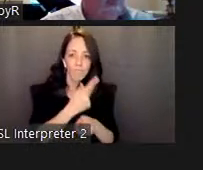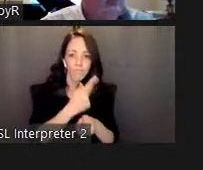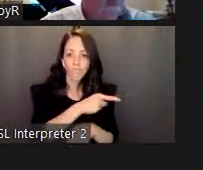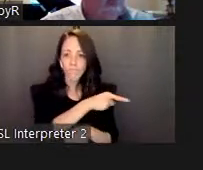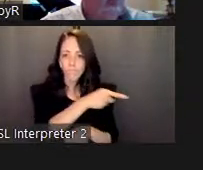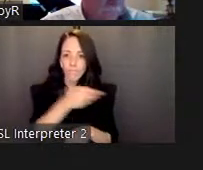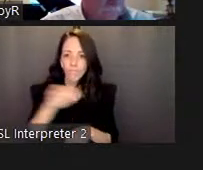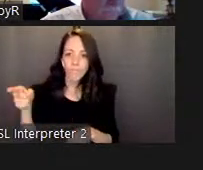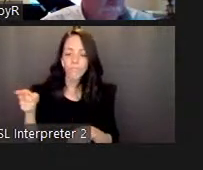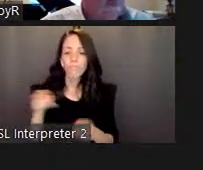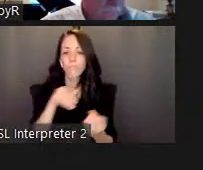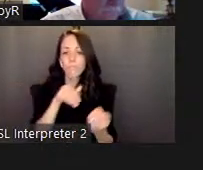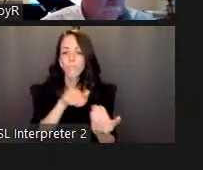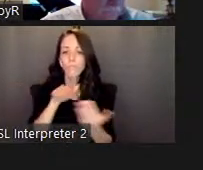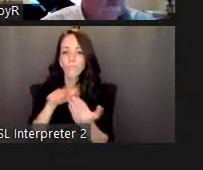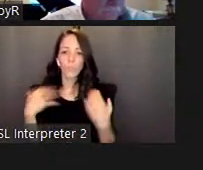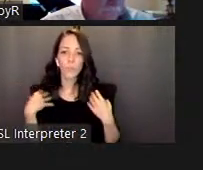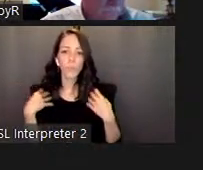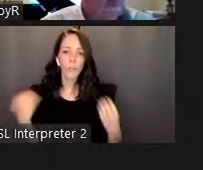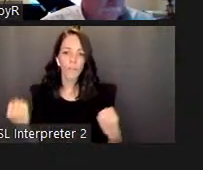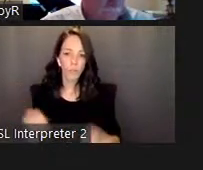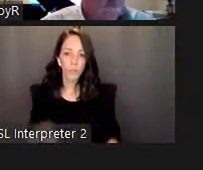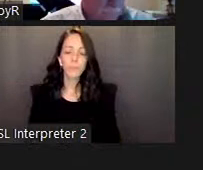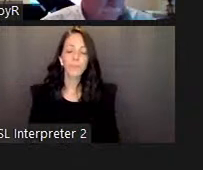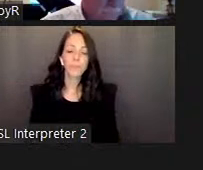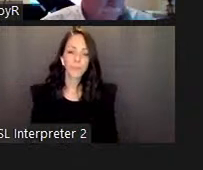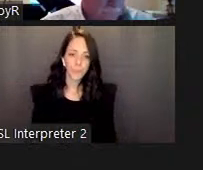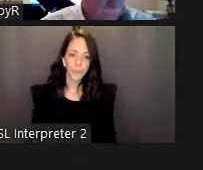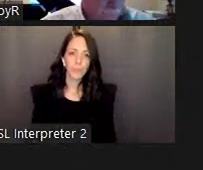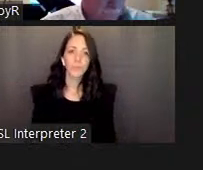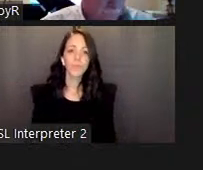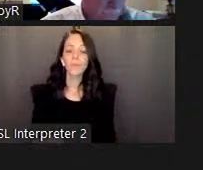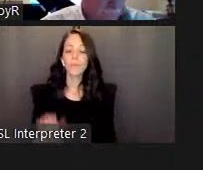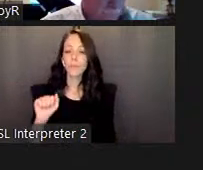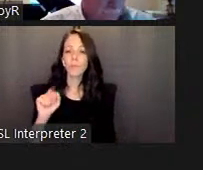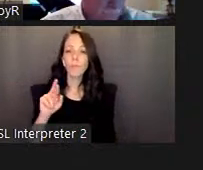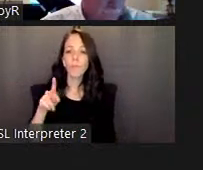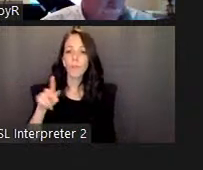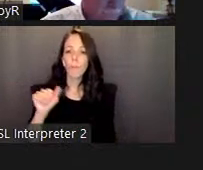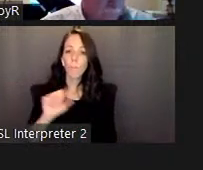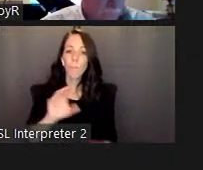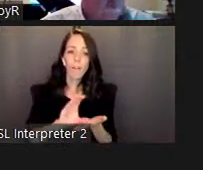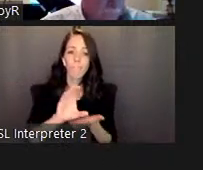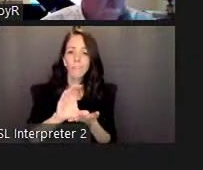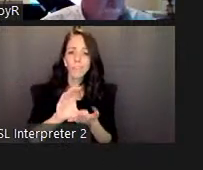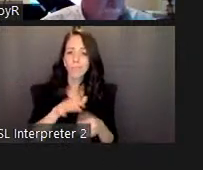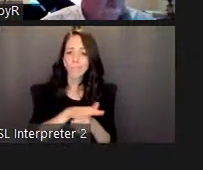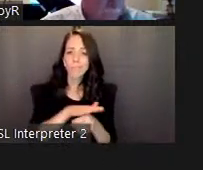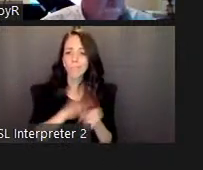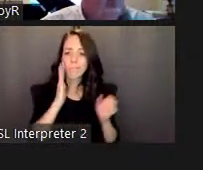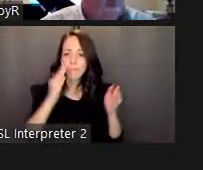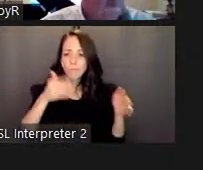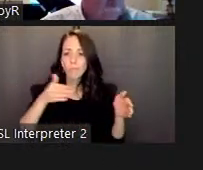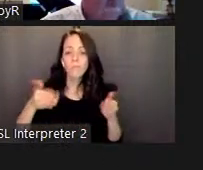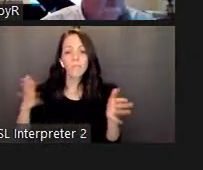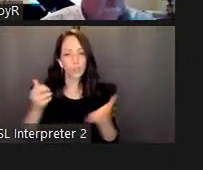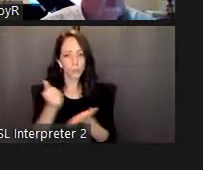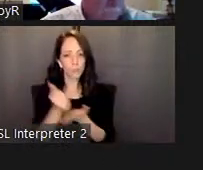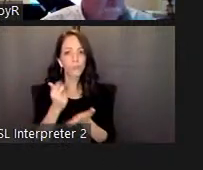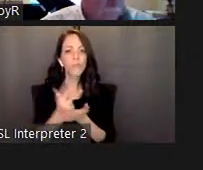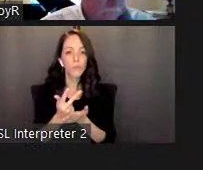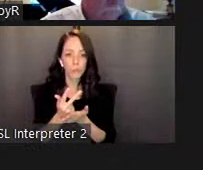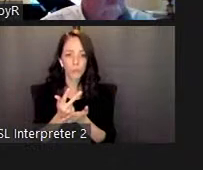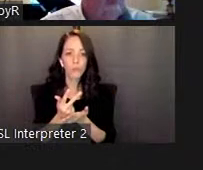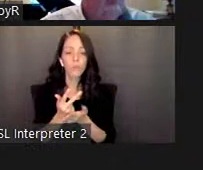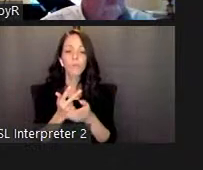slide, please. So the ARPA investment areas that the Board of County Commissioners has approved